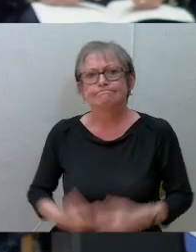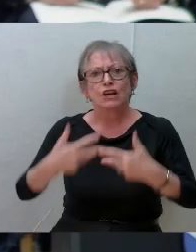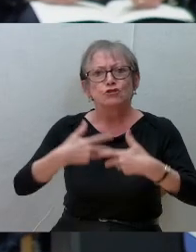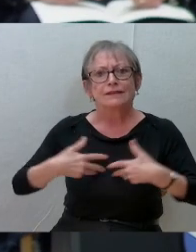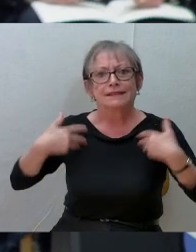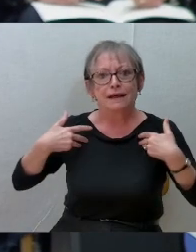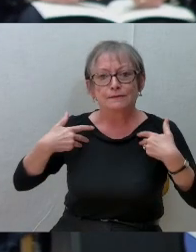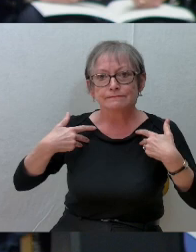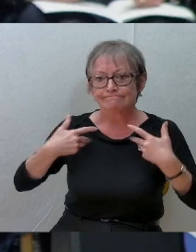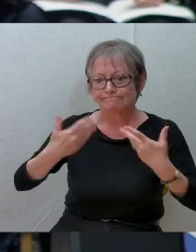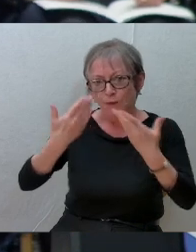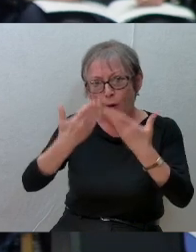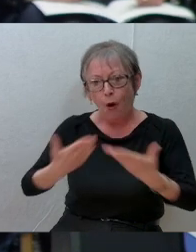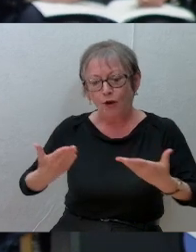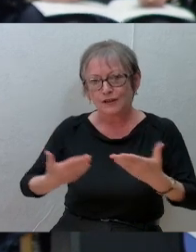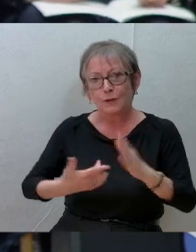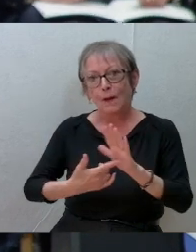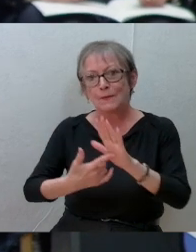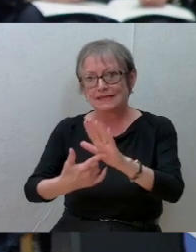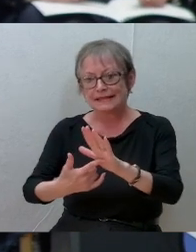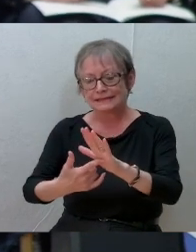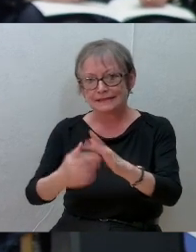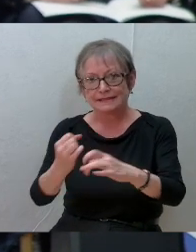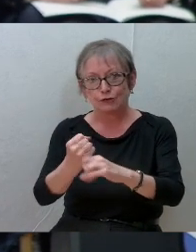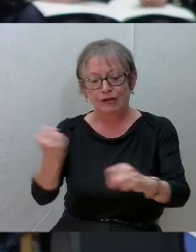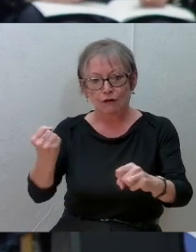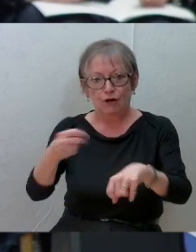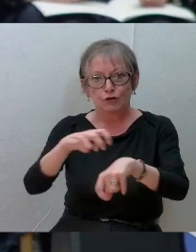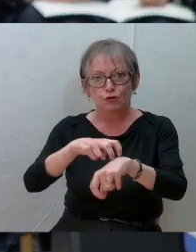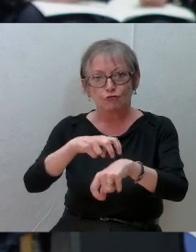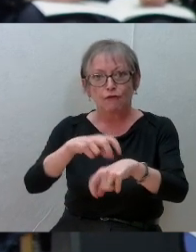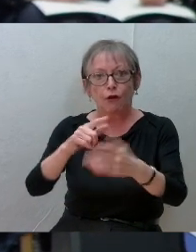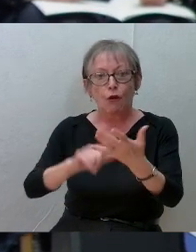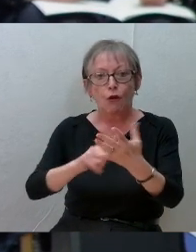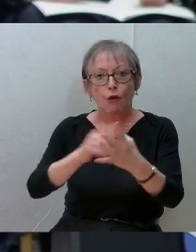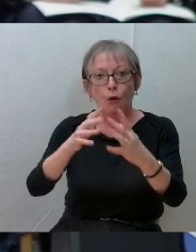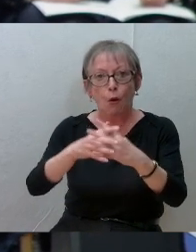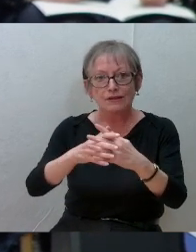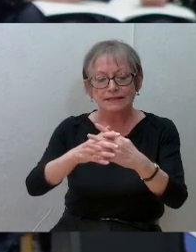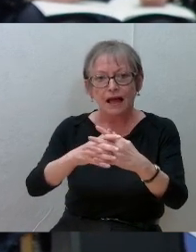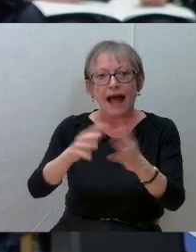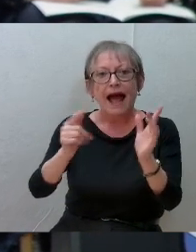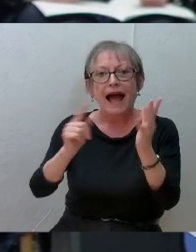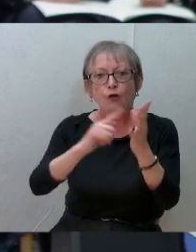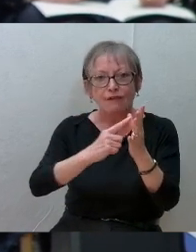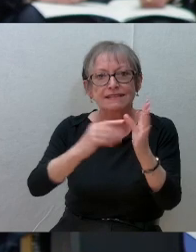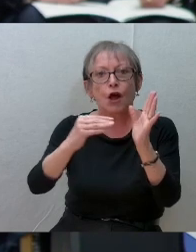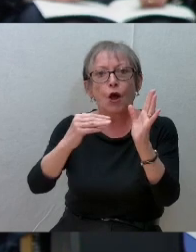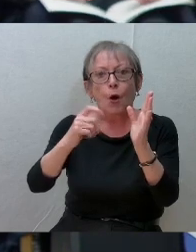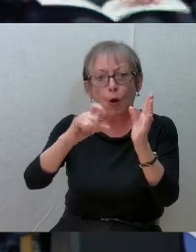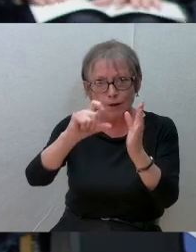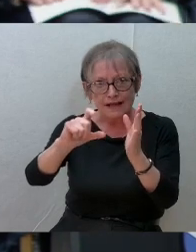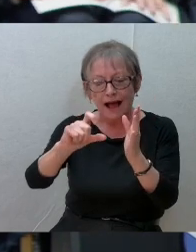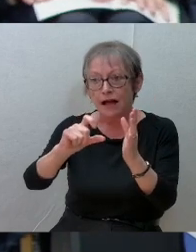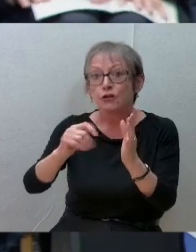Chancellor, I have the honor to present for the degree of Doctor of Laws, honoris causa, Dr. Sabir